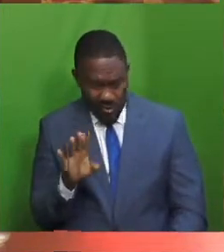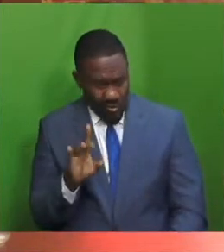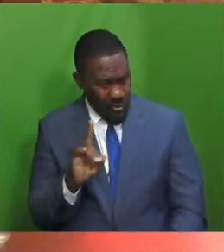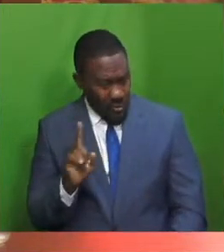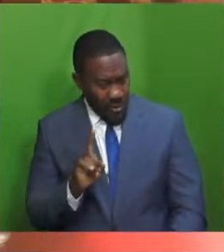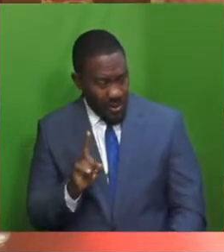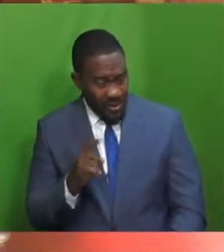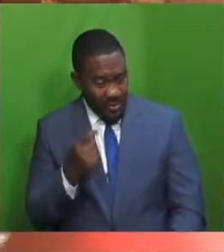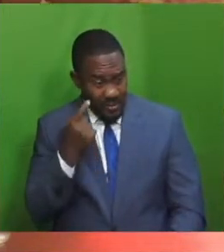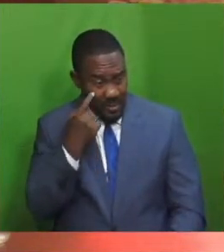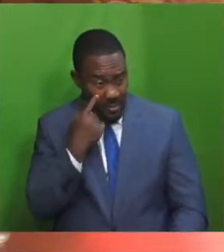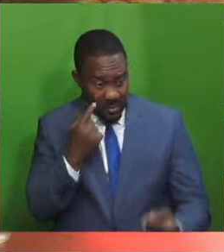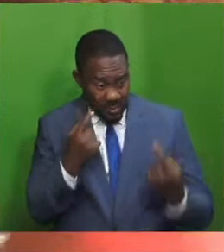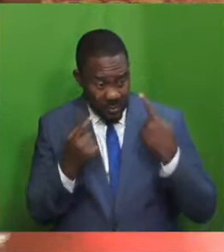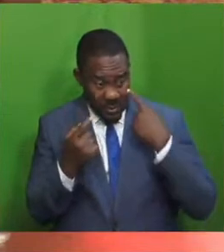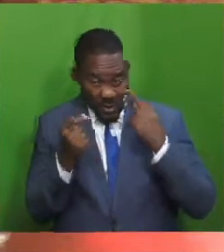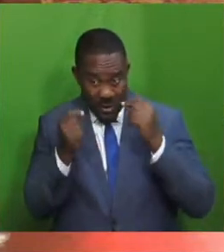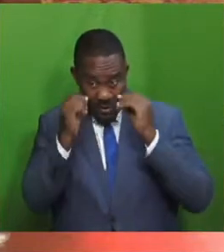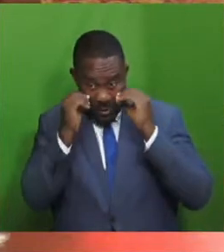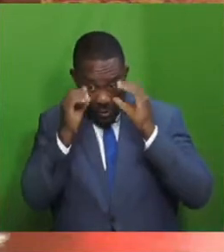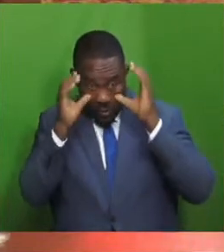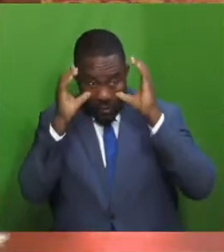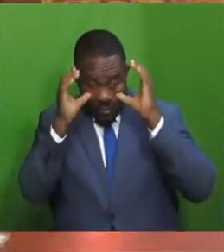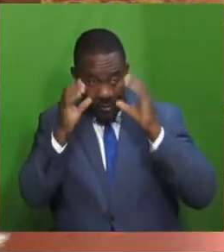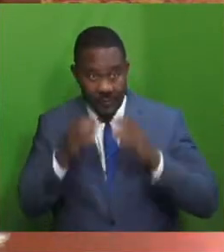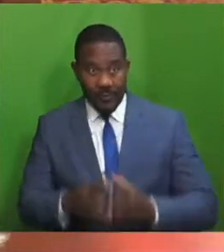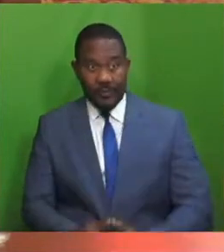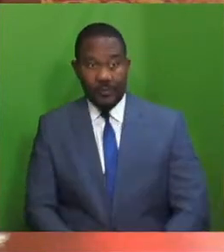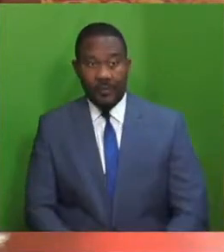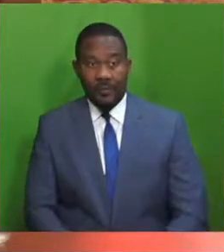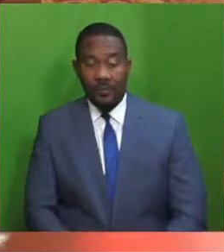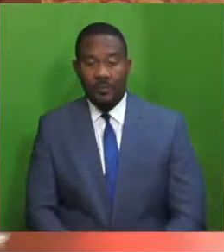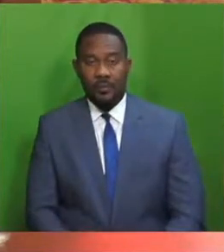see where they are. Mr. Speaker,